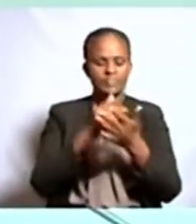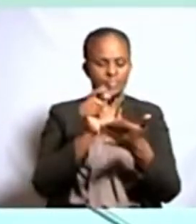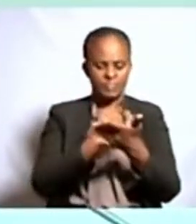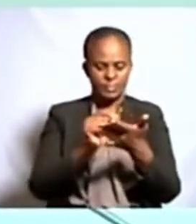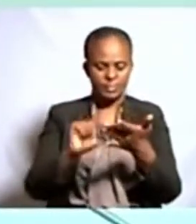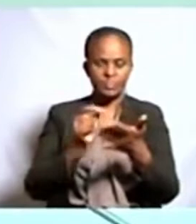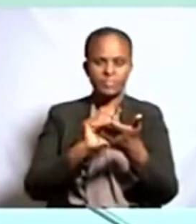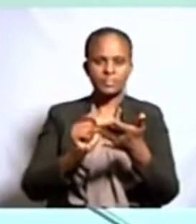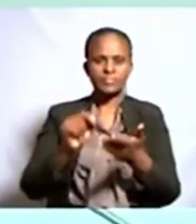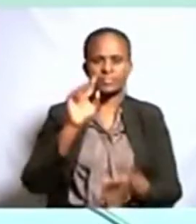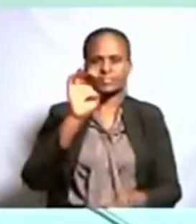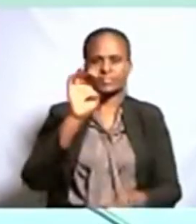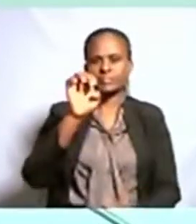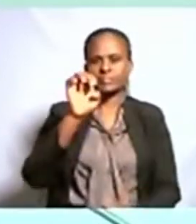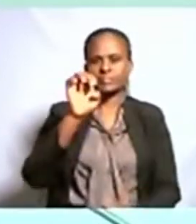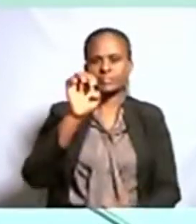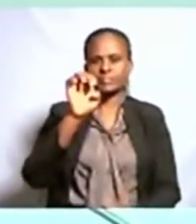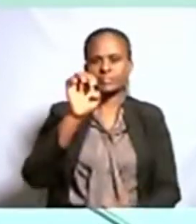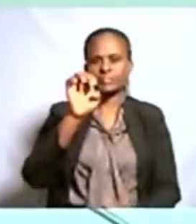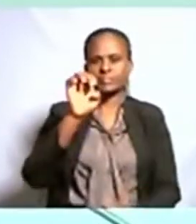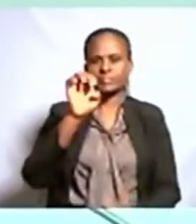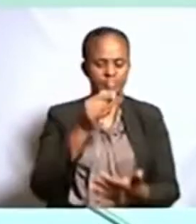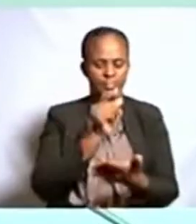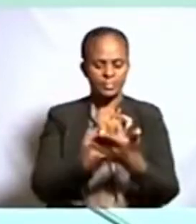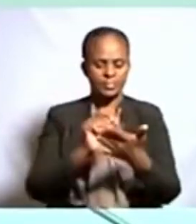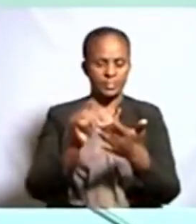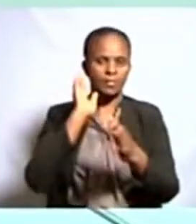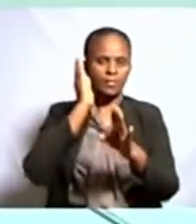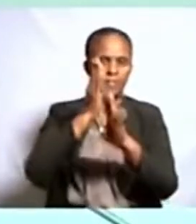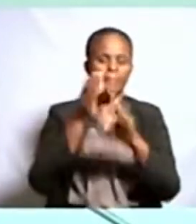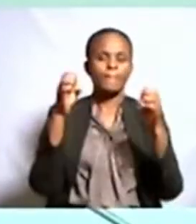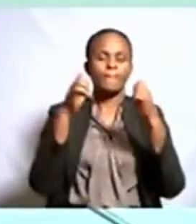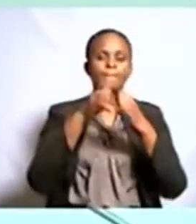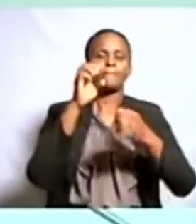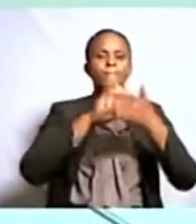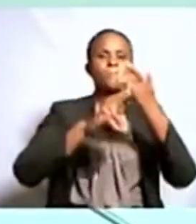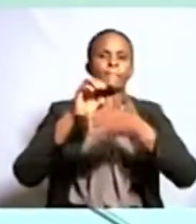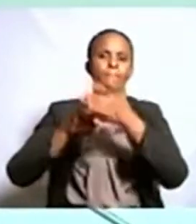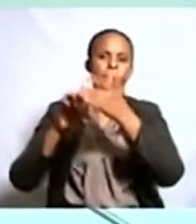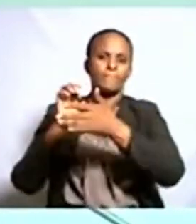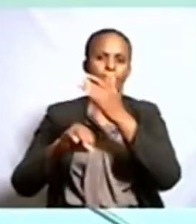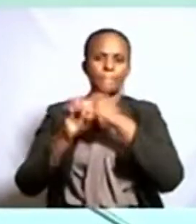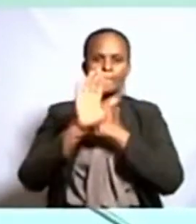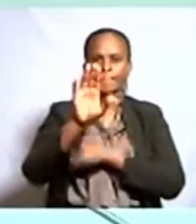by ETG, the ministry has since written to the bank to deduct the